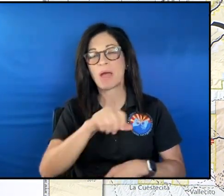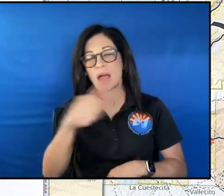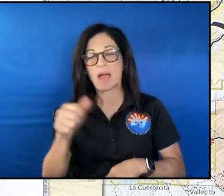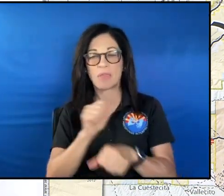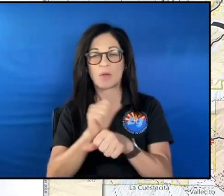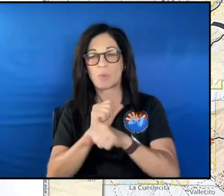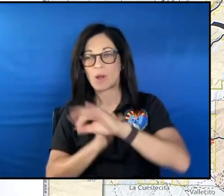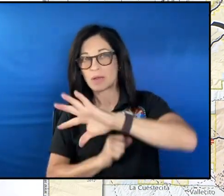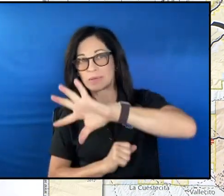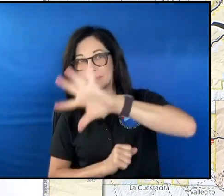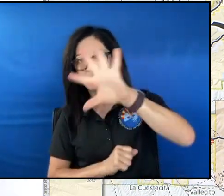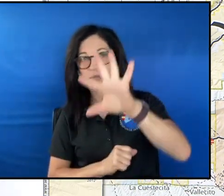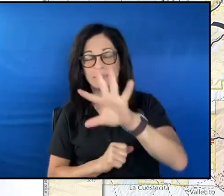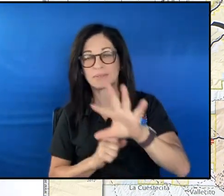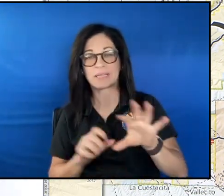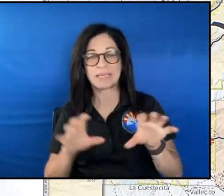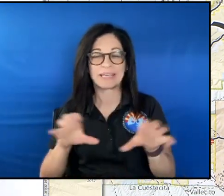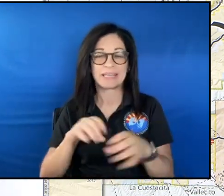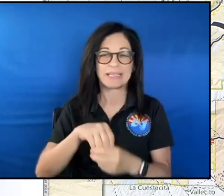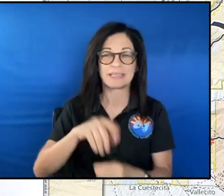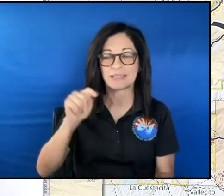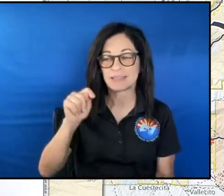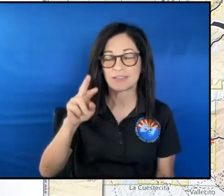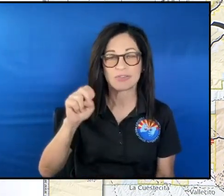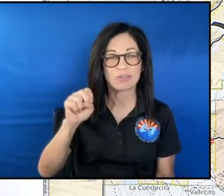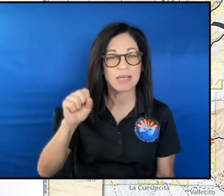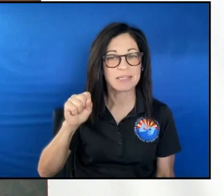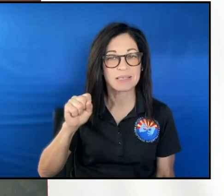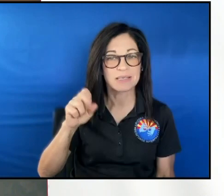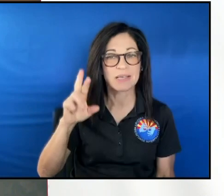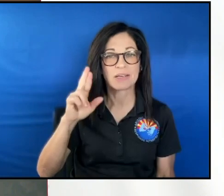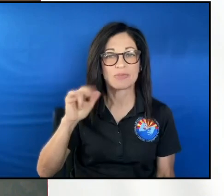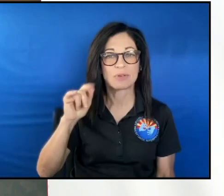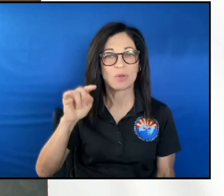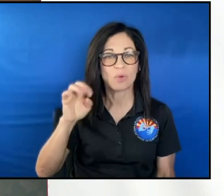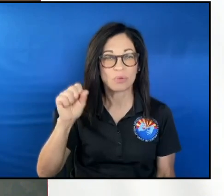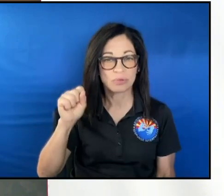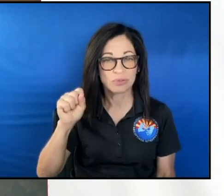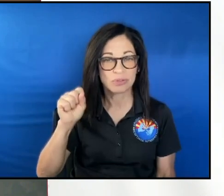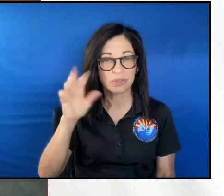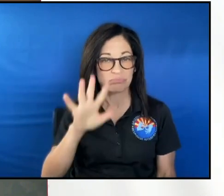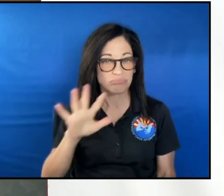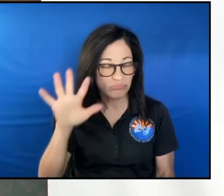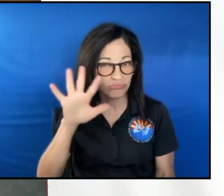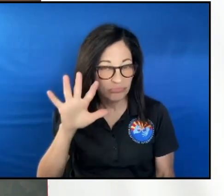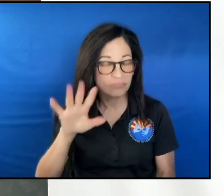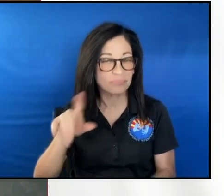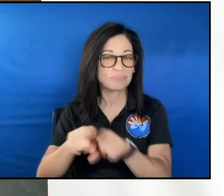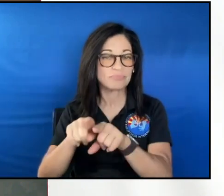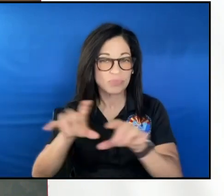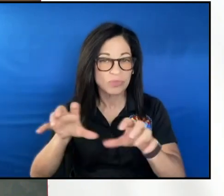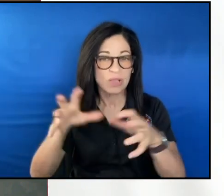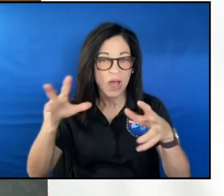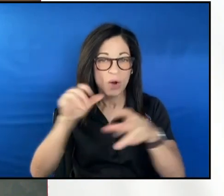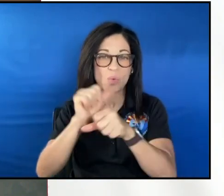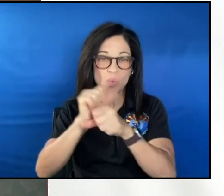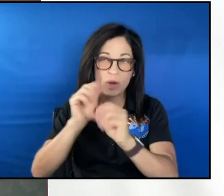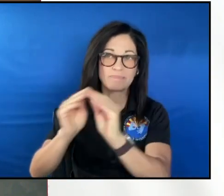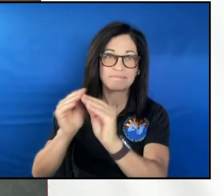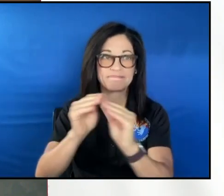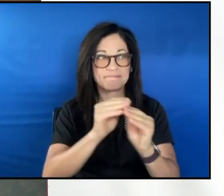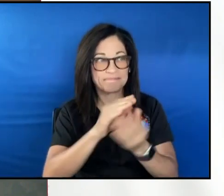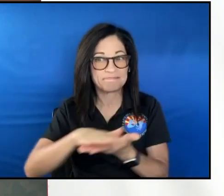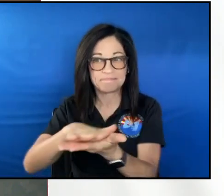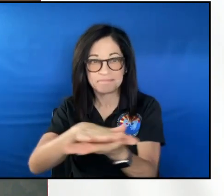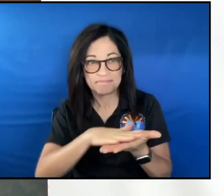work was accomplished in the Tres Ritos area, which then they also completed quite a bit of work there